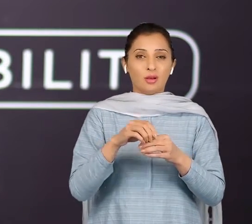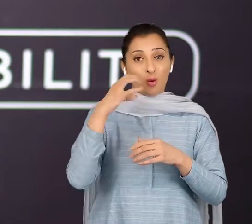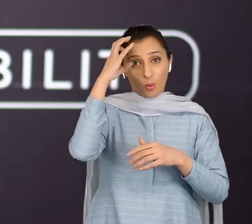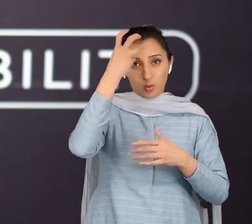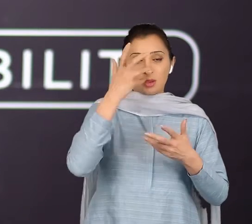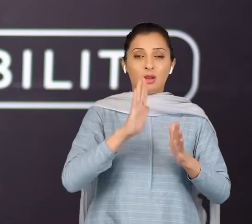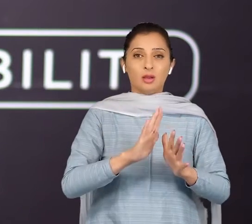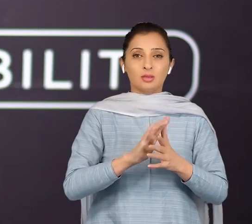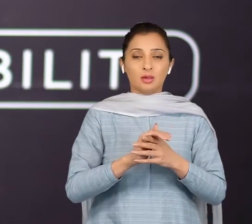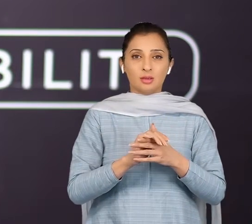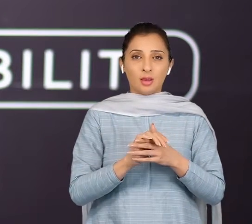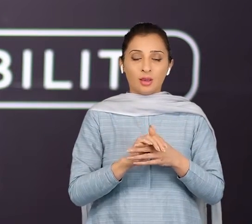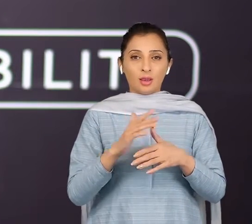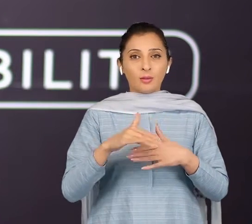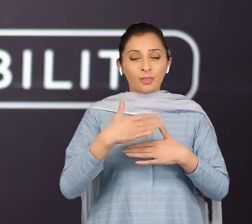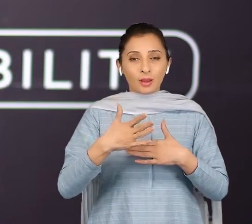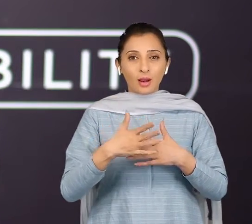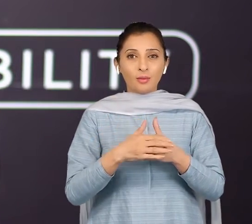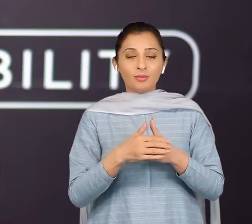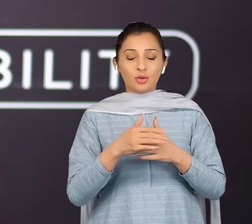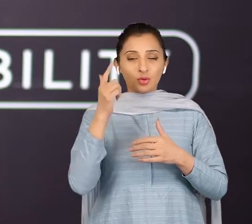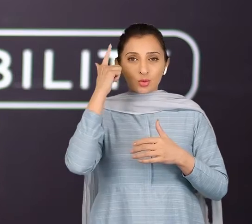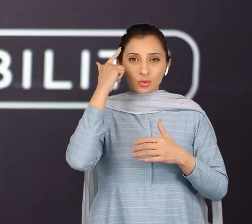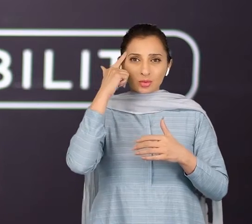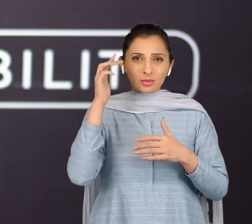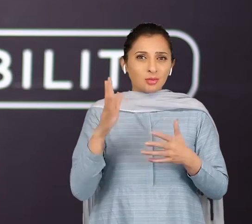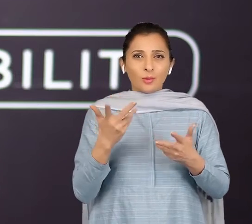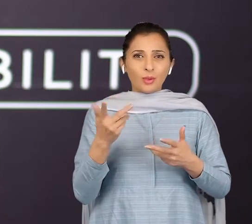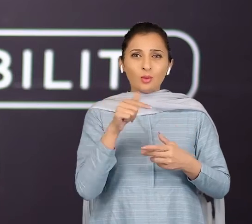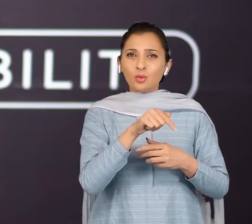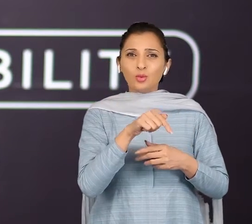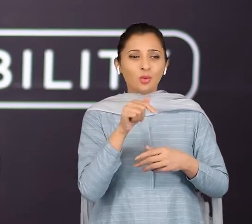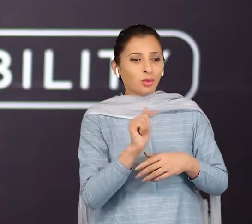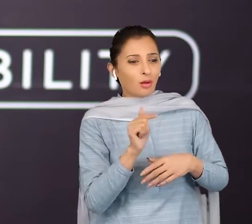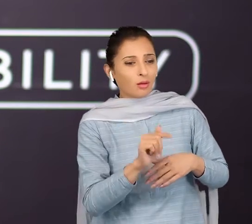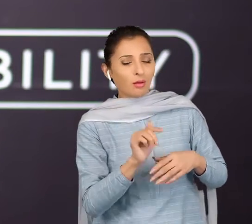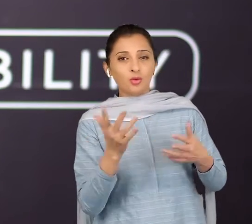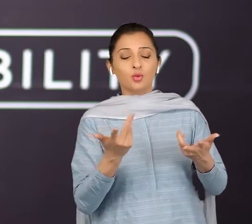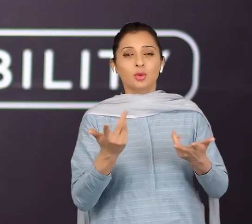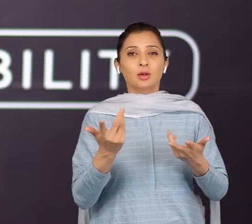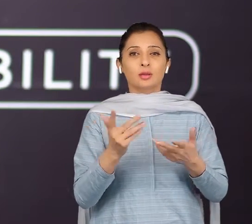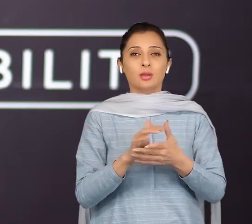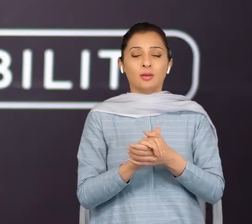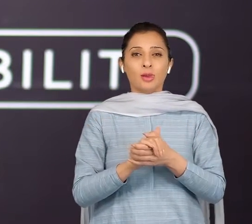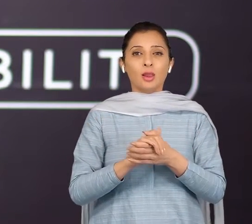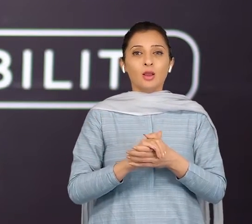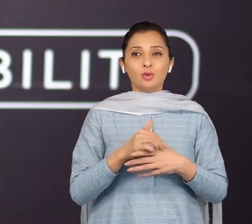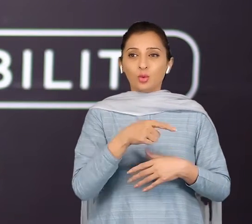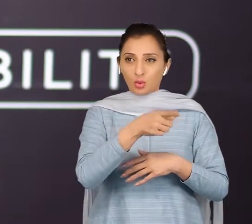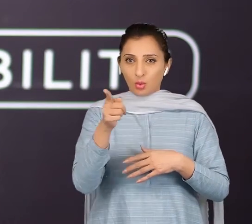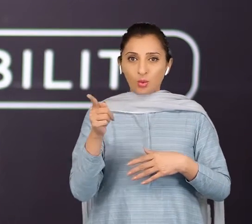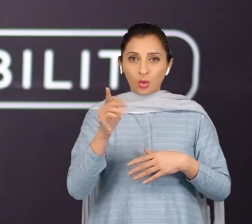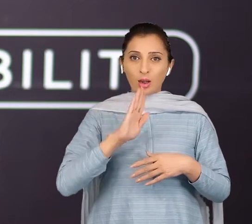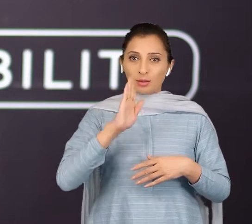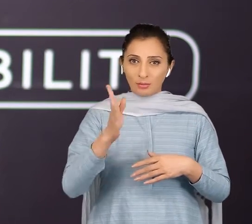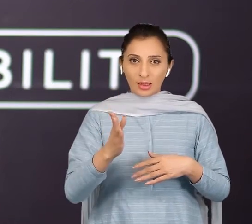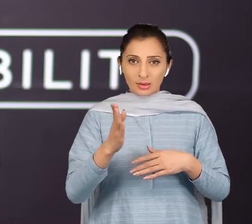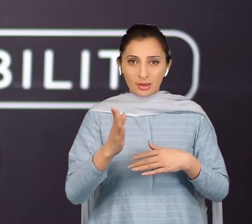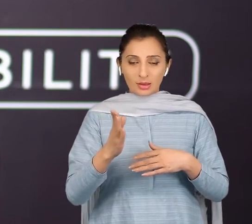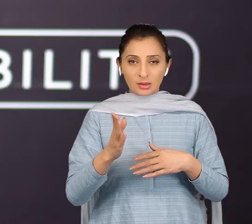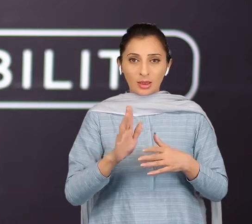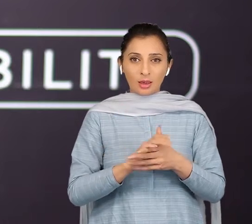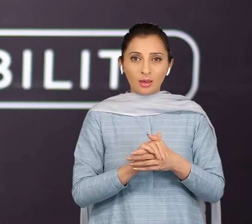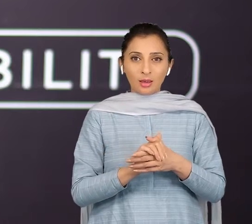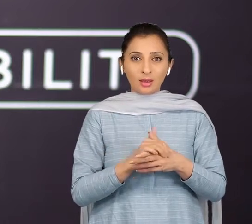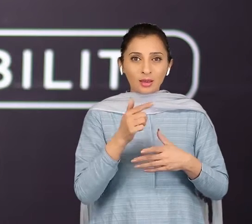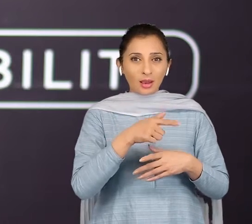would you, inflict pain on them? And the only message that we give to people after that is that, you don't have to like them. It's